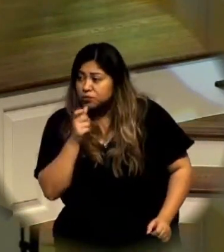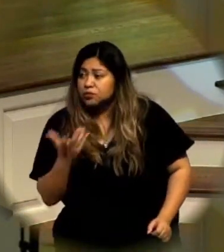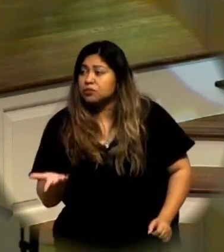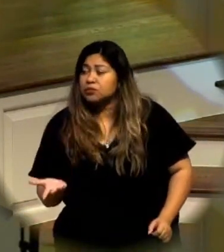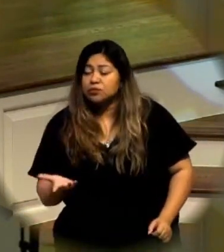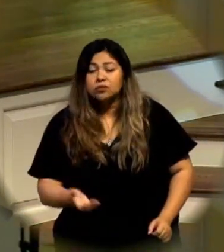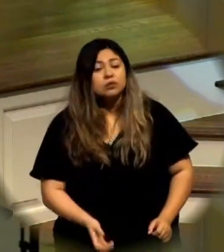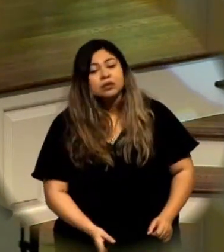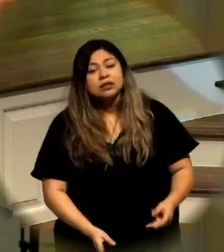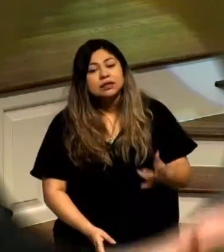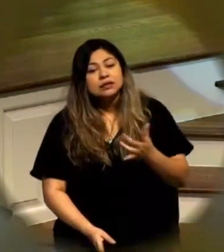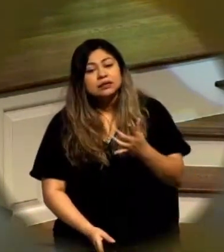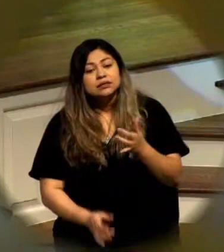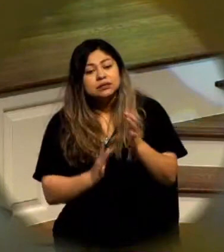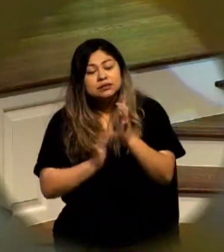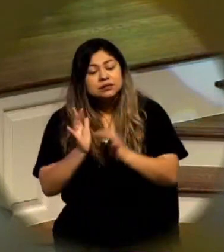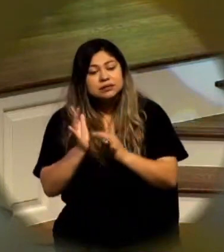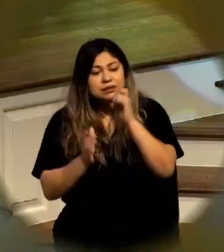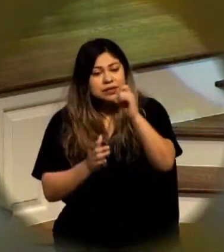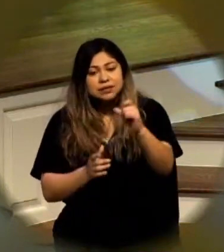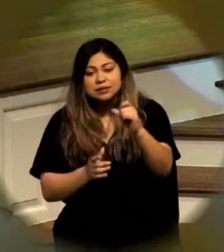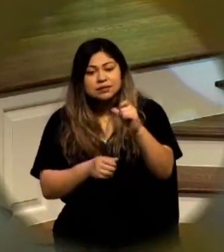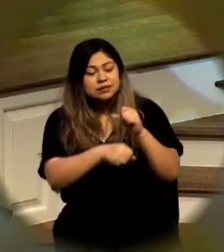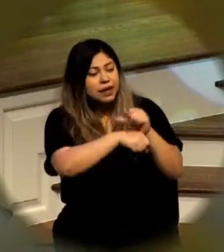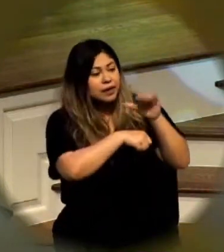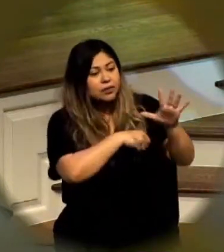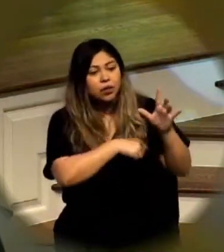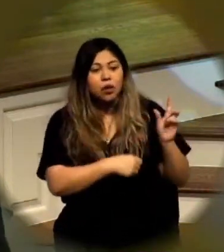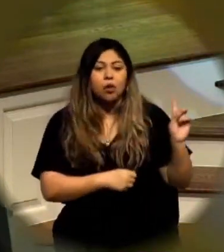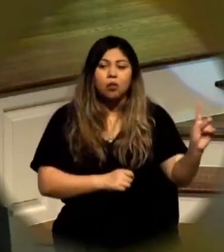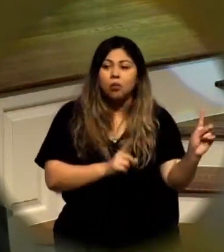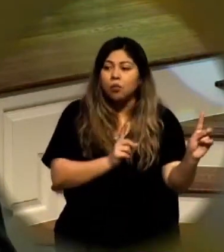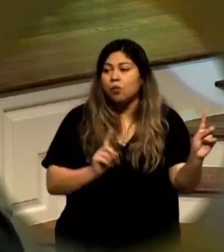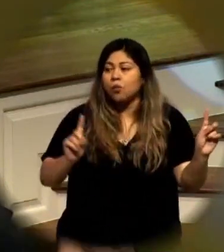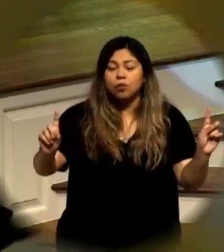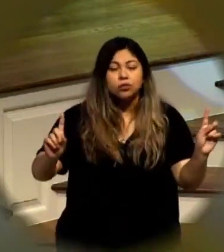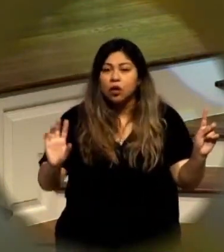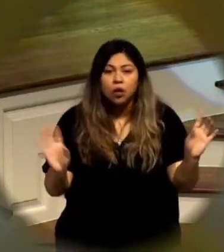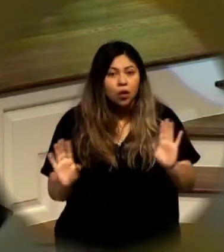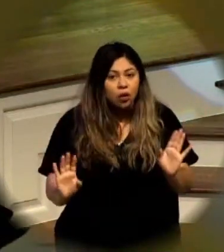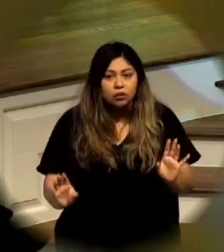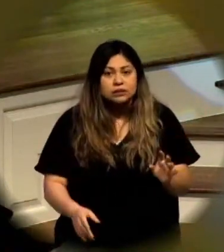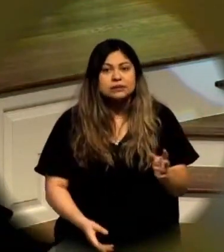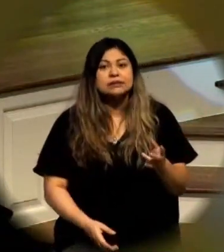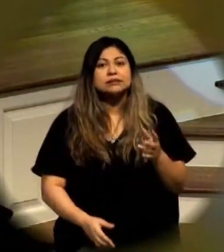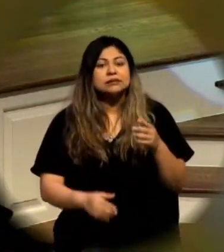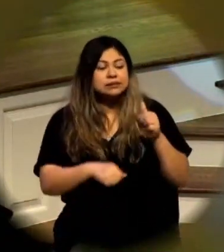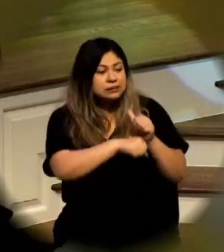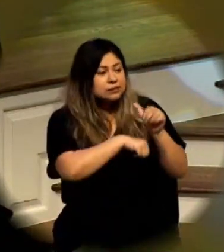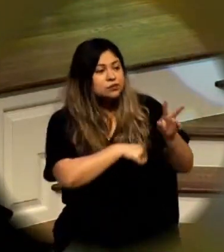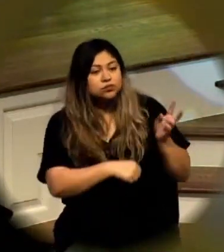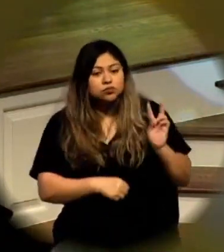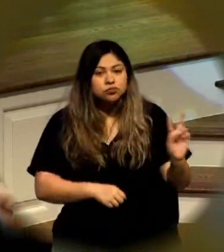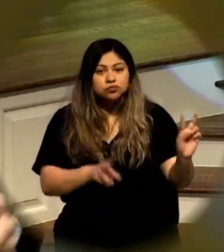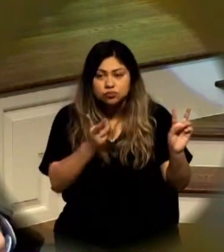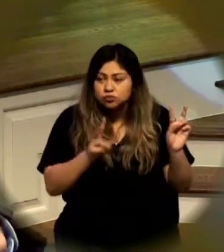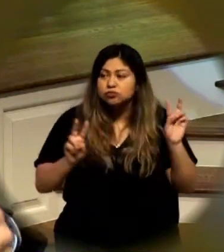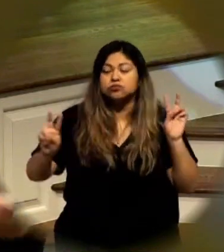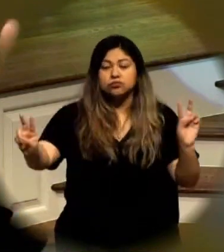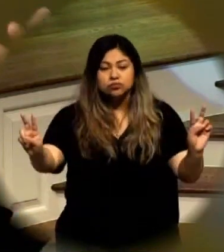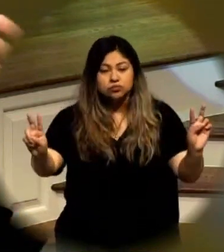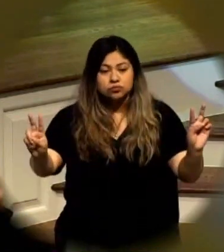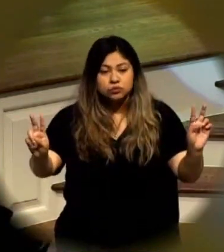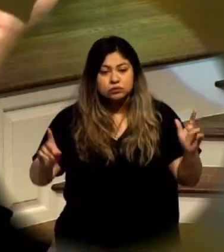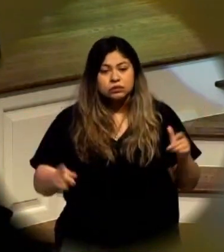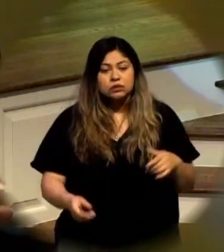out as a group. And even Jesus himself doesn't go alone, does he? I mean, if Jesus wanted a perfect ministry, he could have had it because